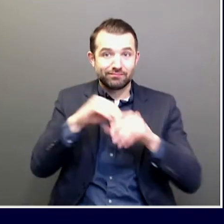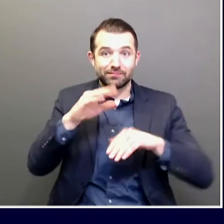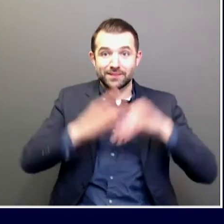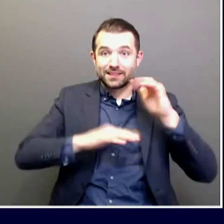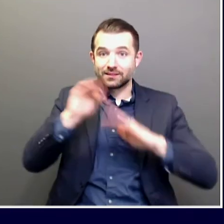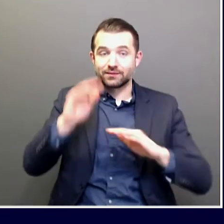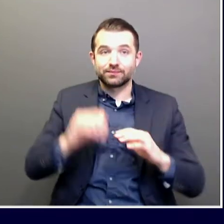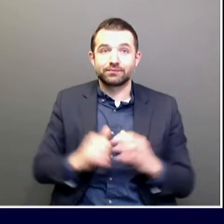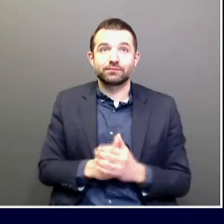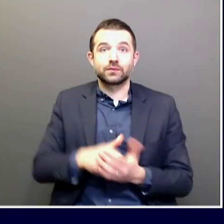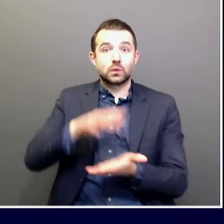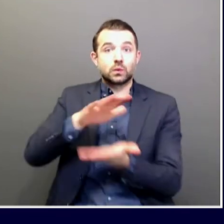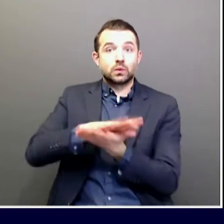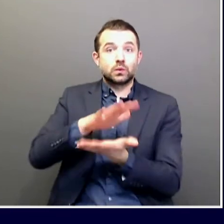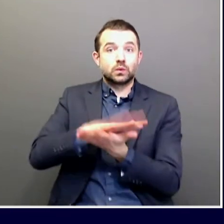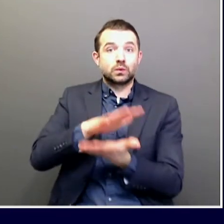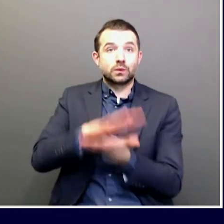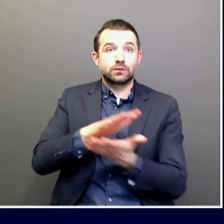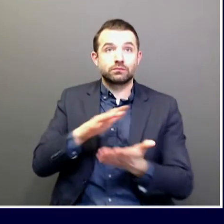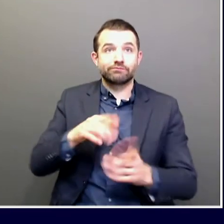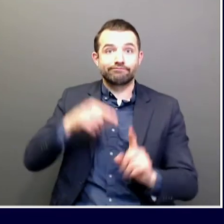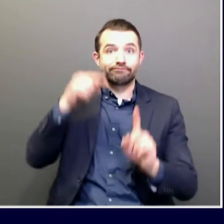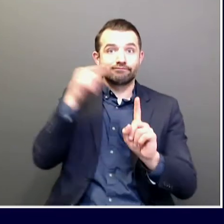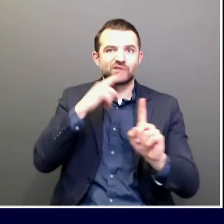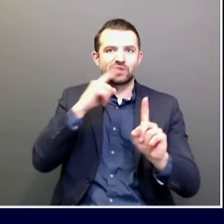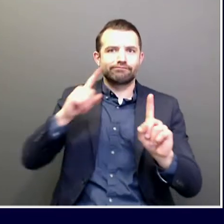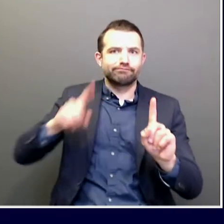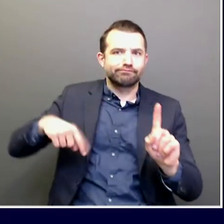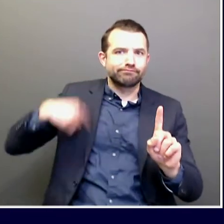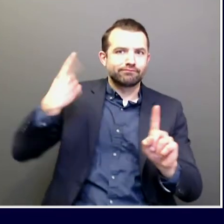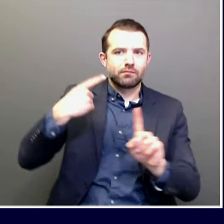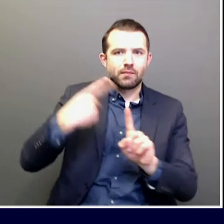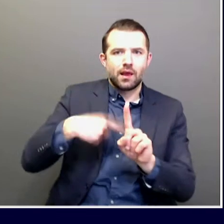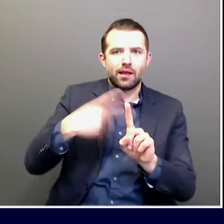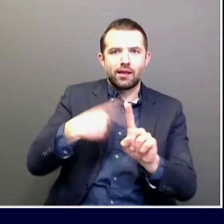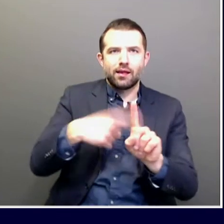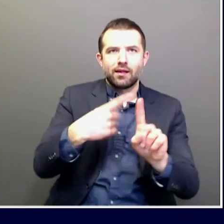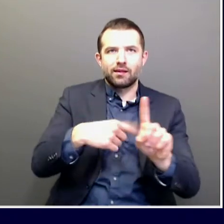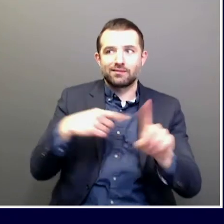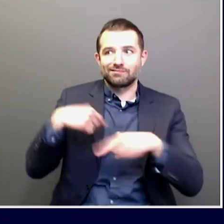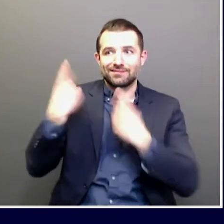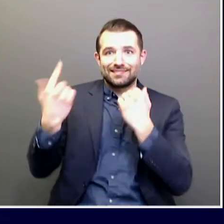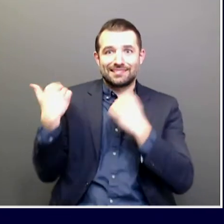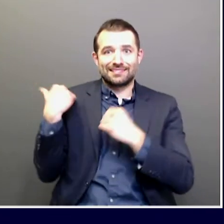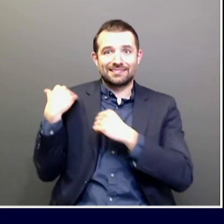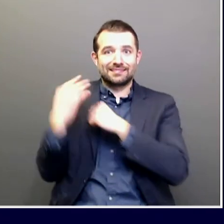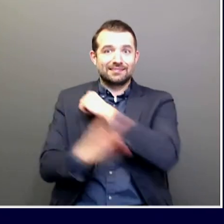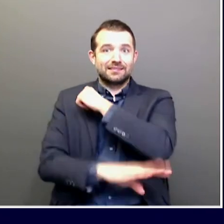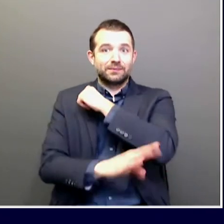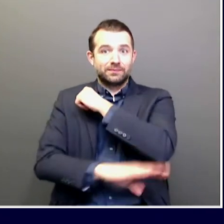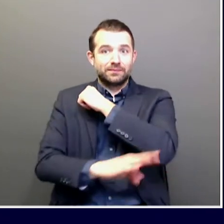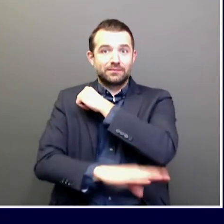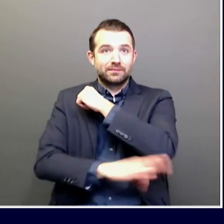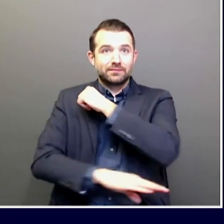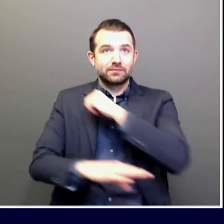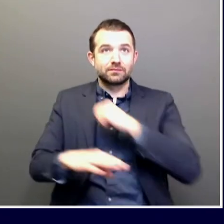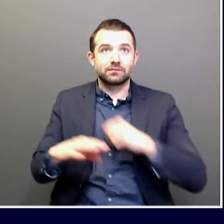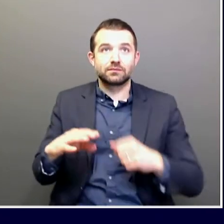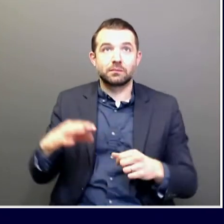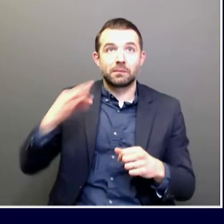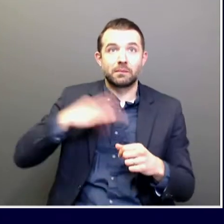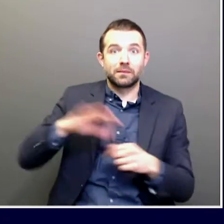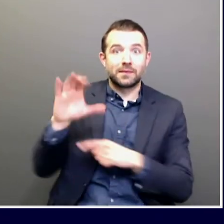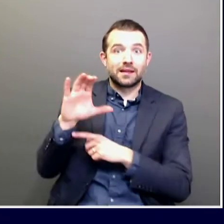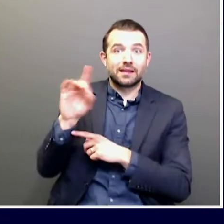those meetings, including one this week with members of my team and school superintendents to understand better where